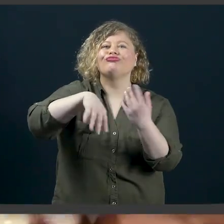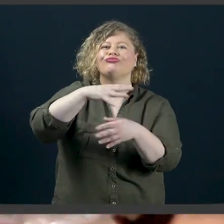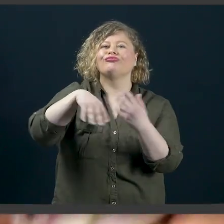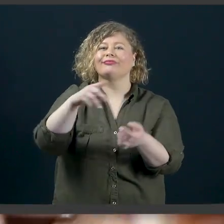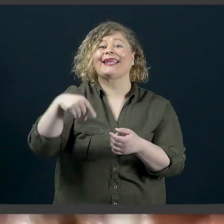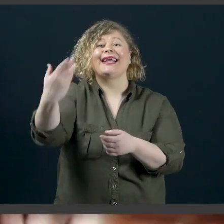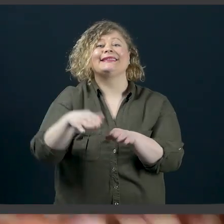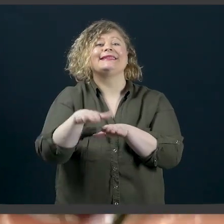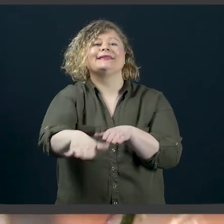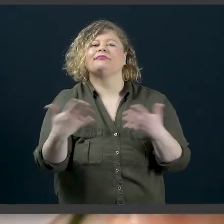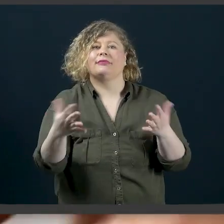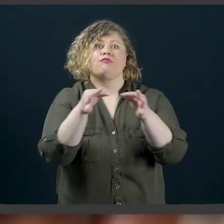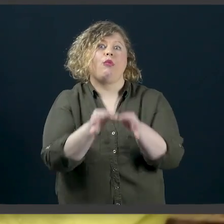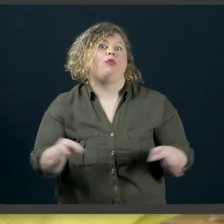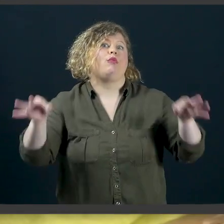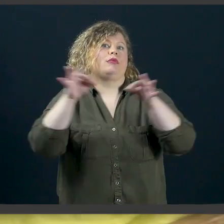its job.